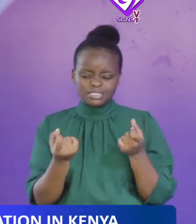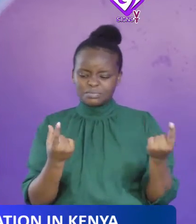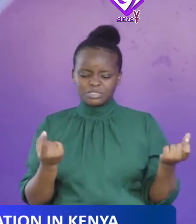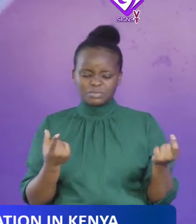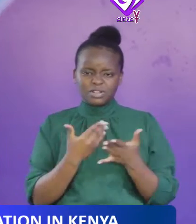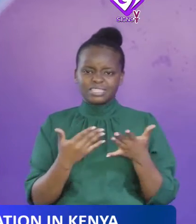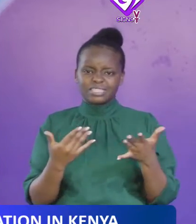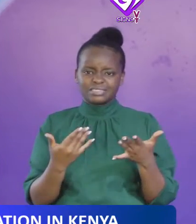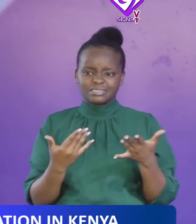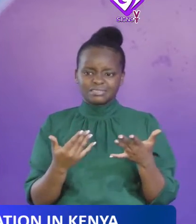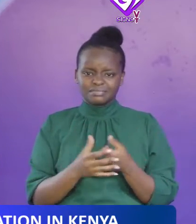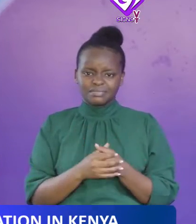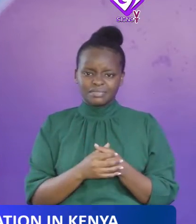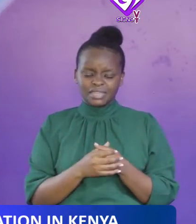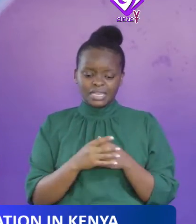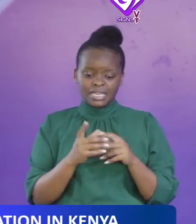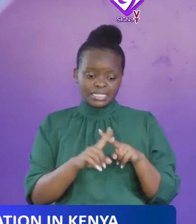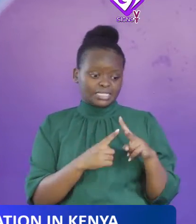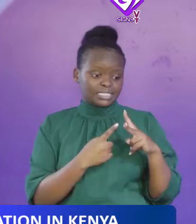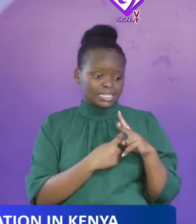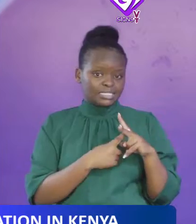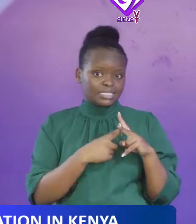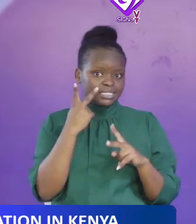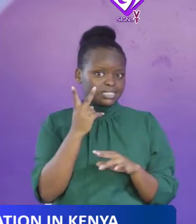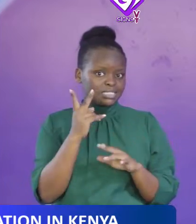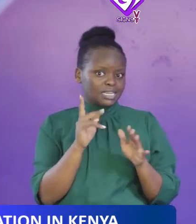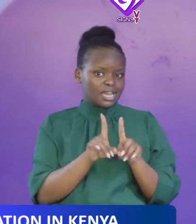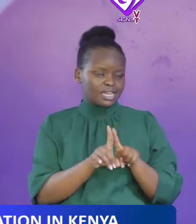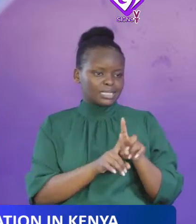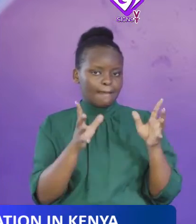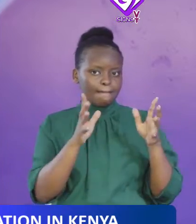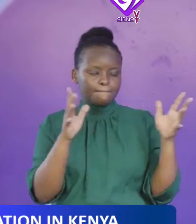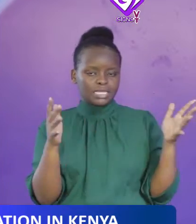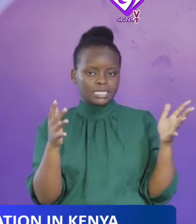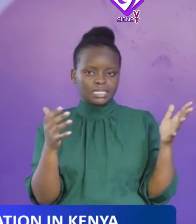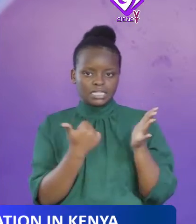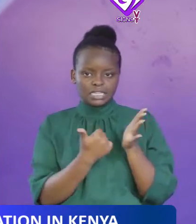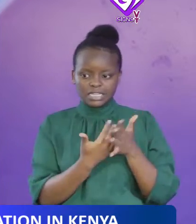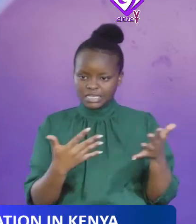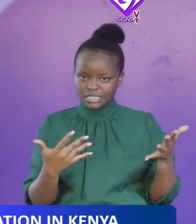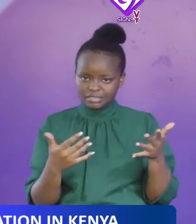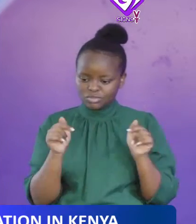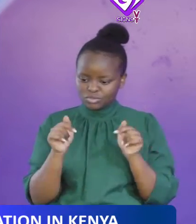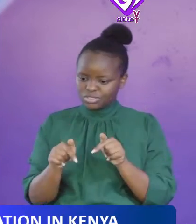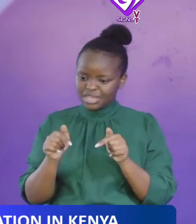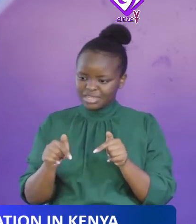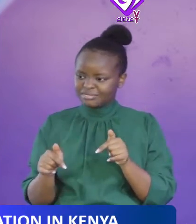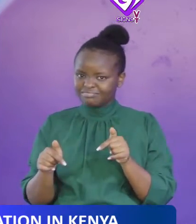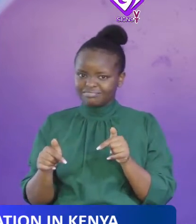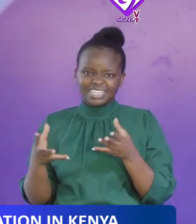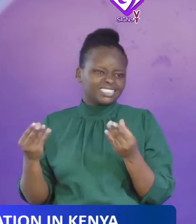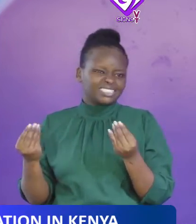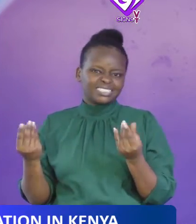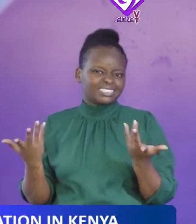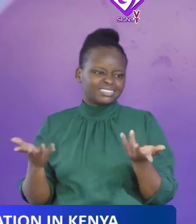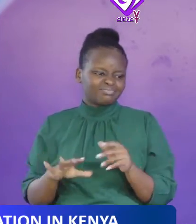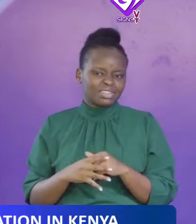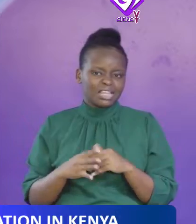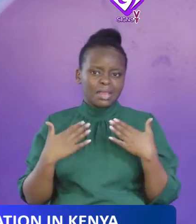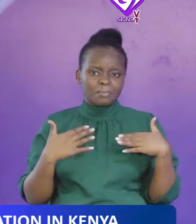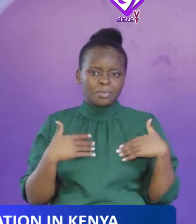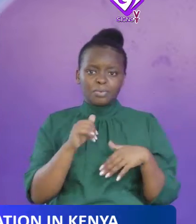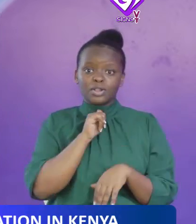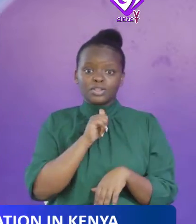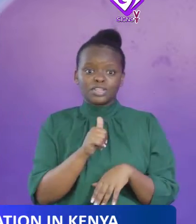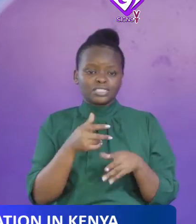even toilets. Yes, initially it was being seen as a big task. Yeah, today it's actually it's a no-brainer. Even people who are